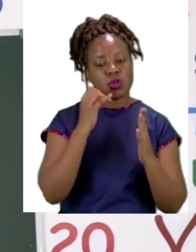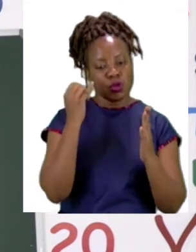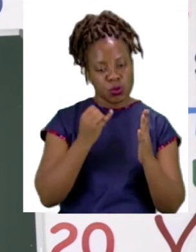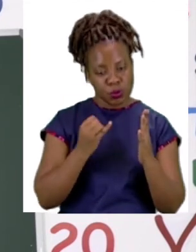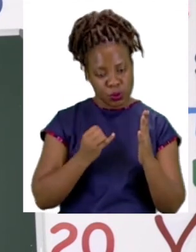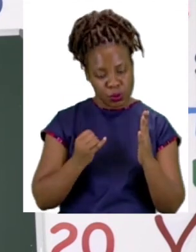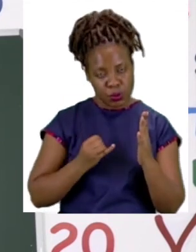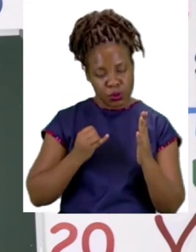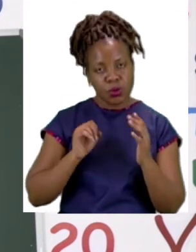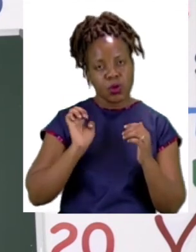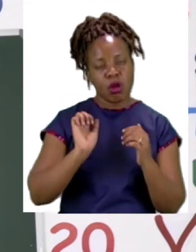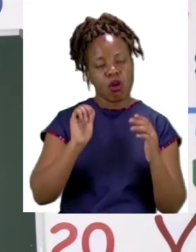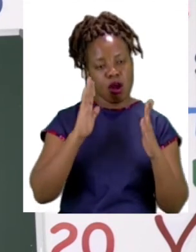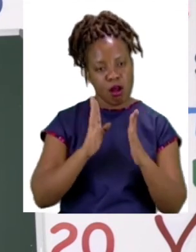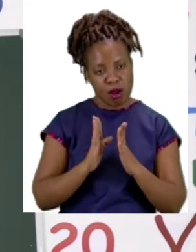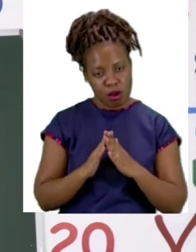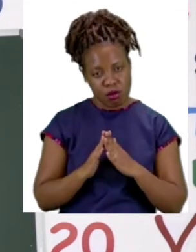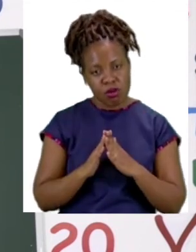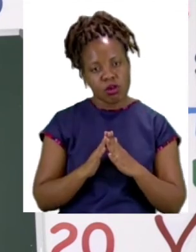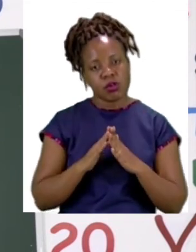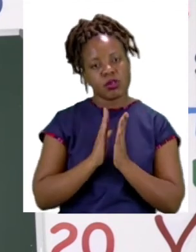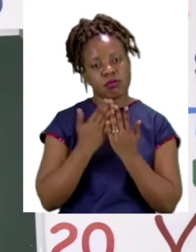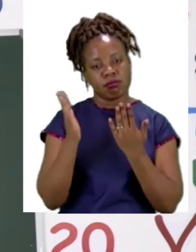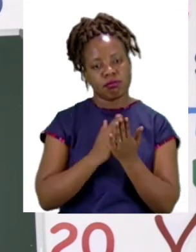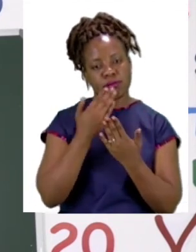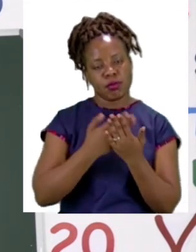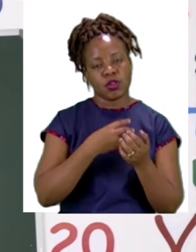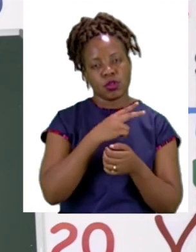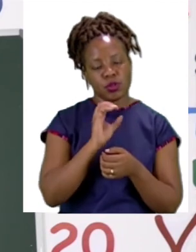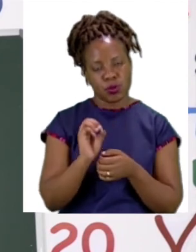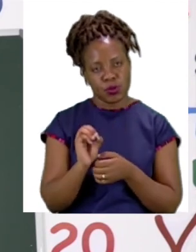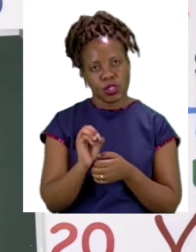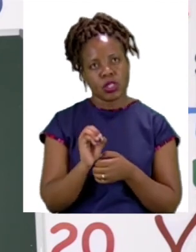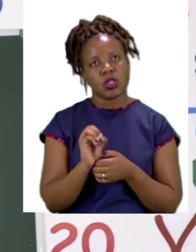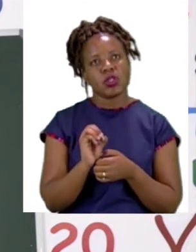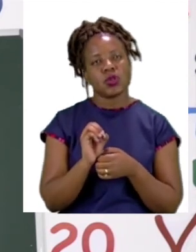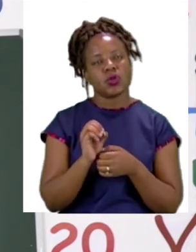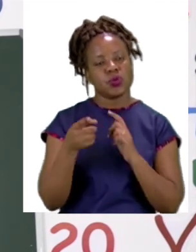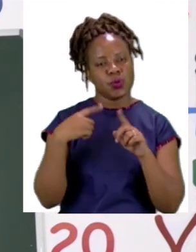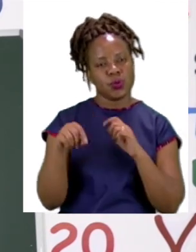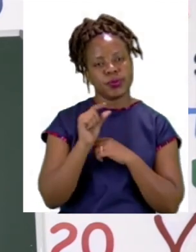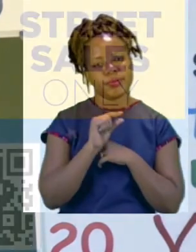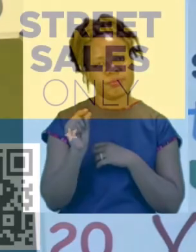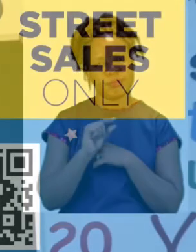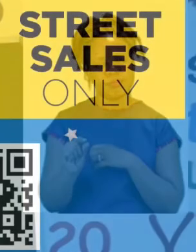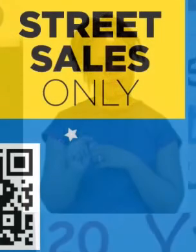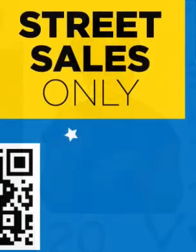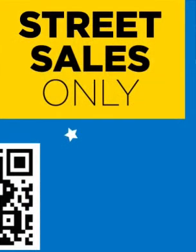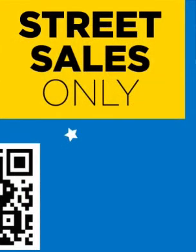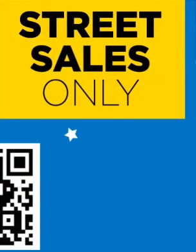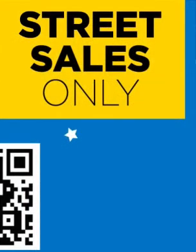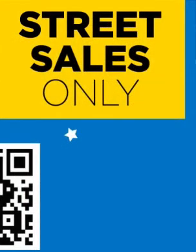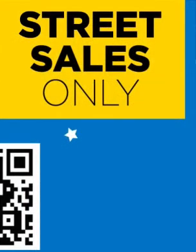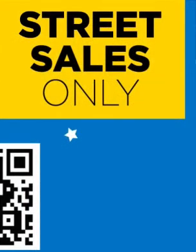to fill in the correct sentences. I will see you soon after the advert break. Follow